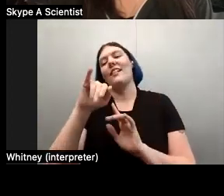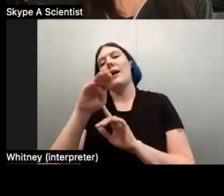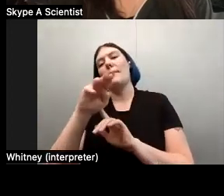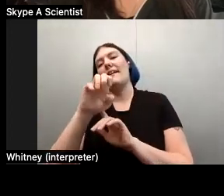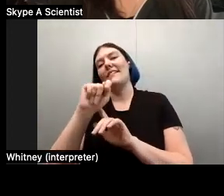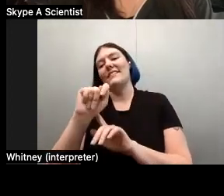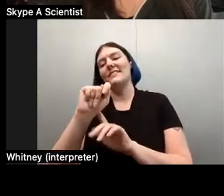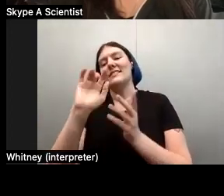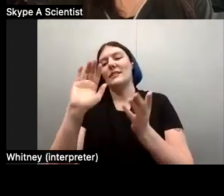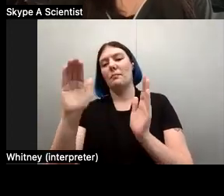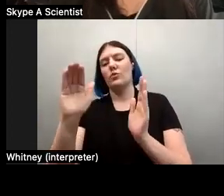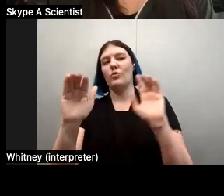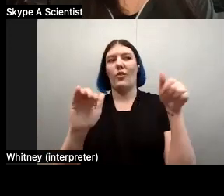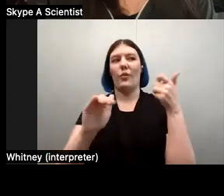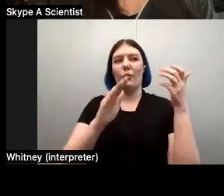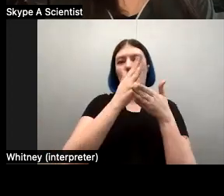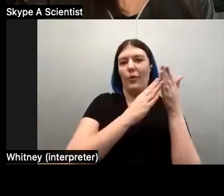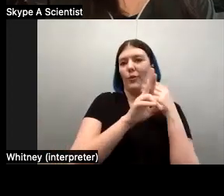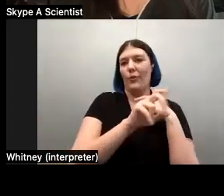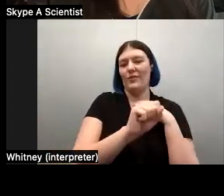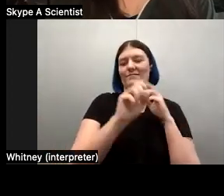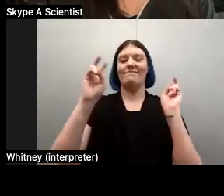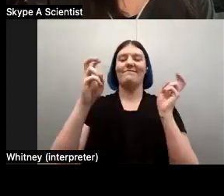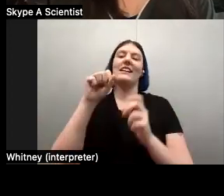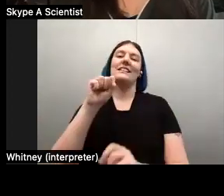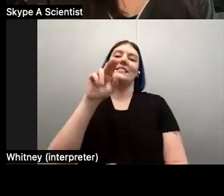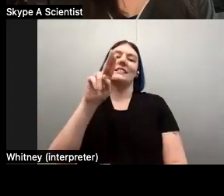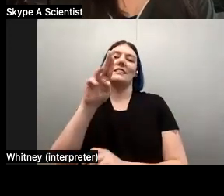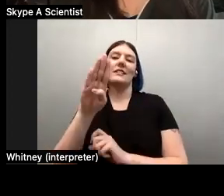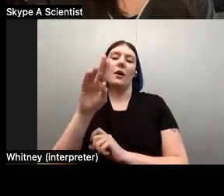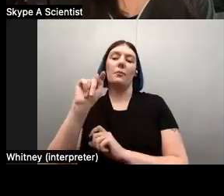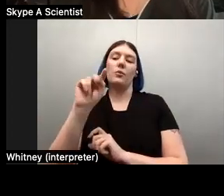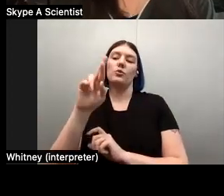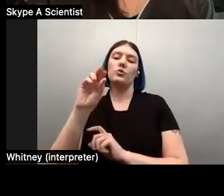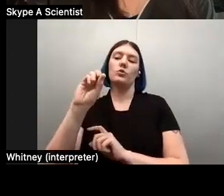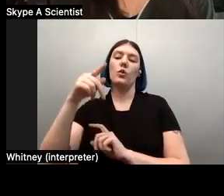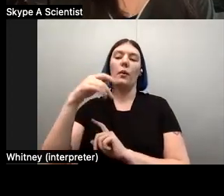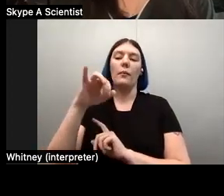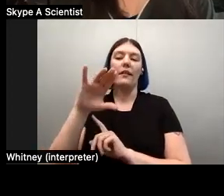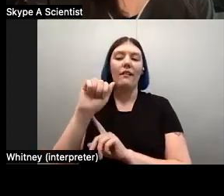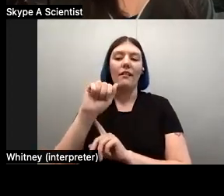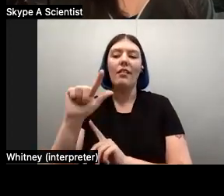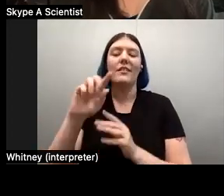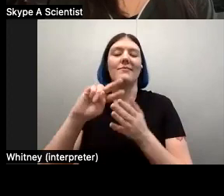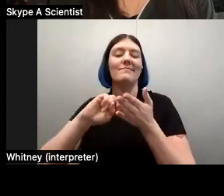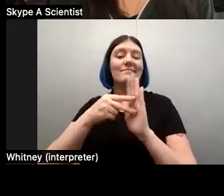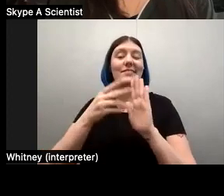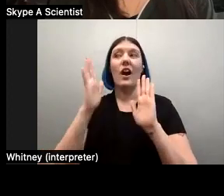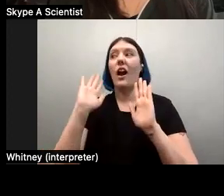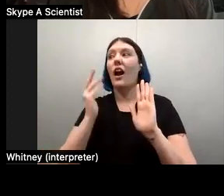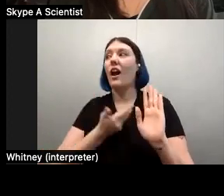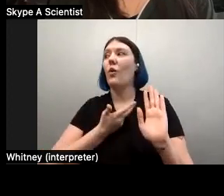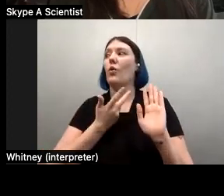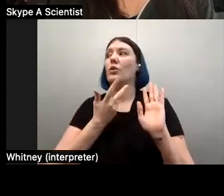in a subtropical region, which means that our ecosystems, our plants, our animals, everything is a little